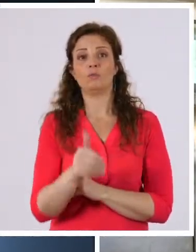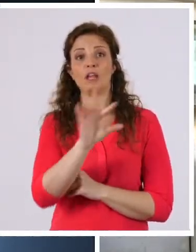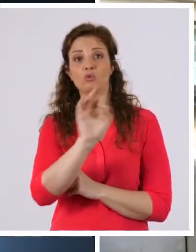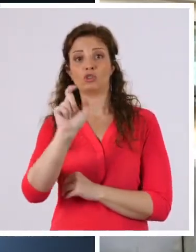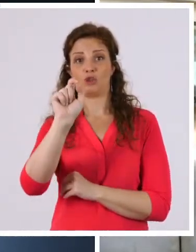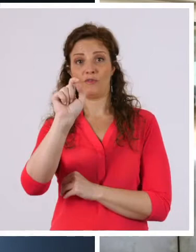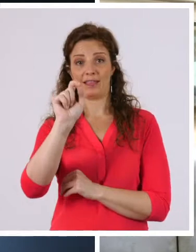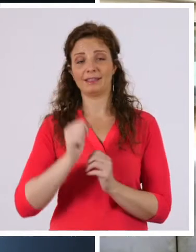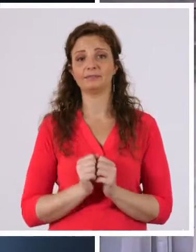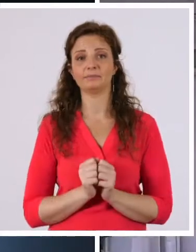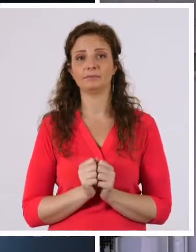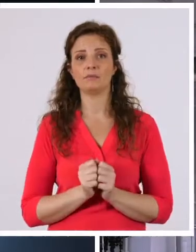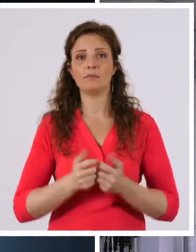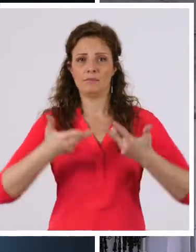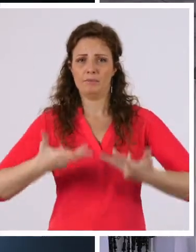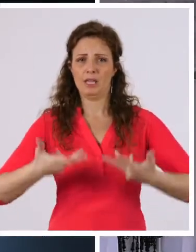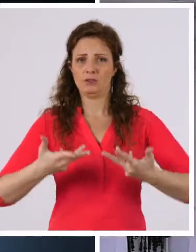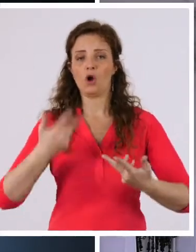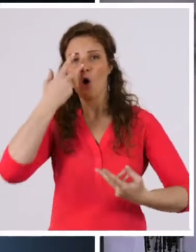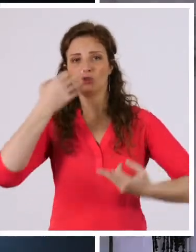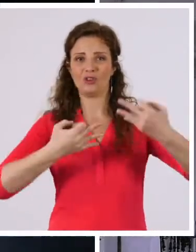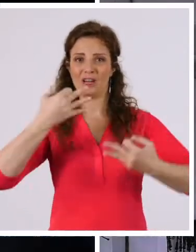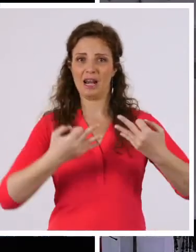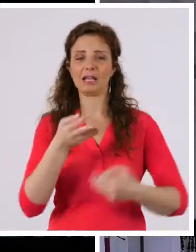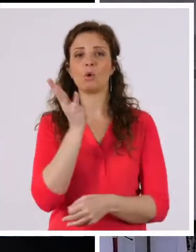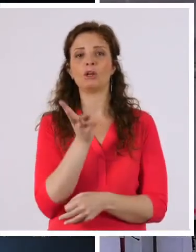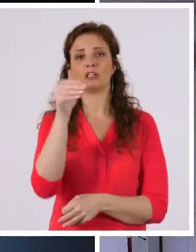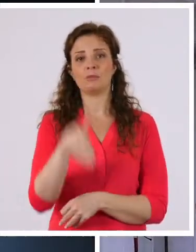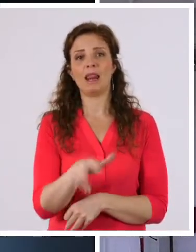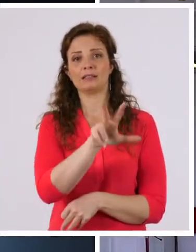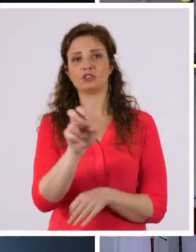11,520 kilowatts. Gross tonnage: